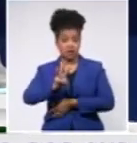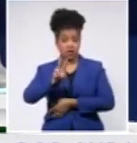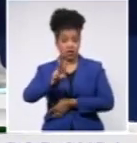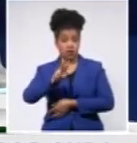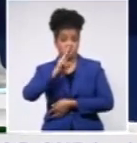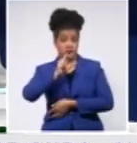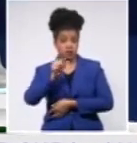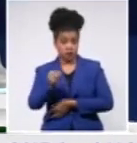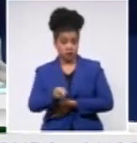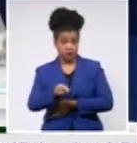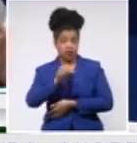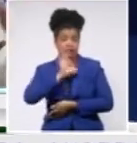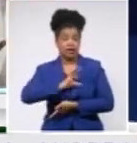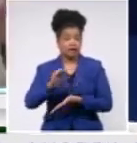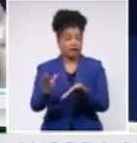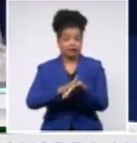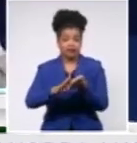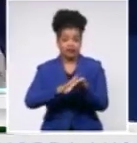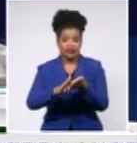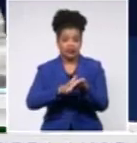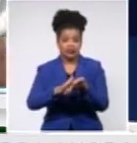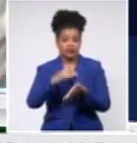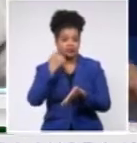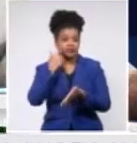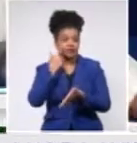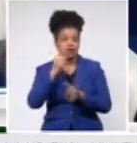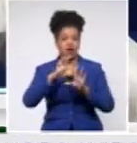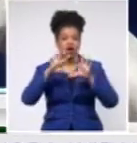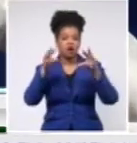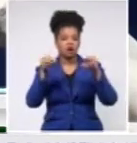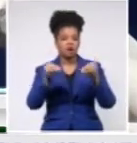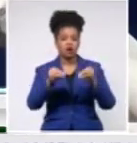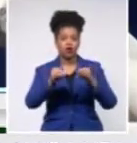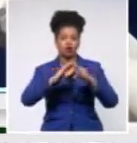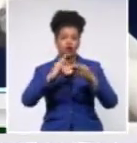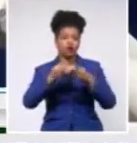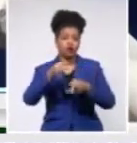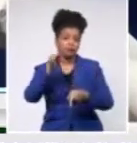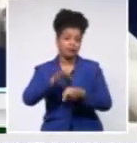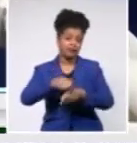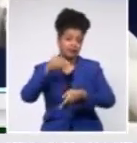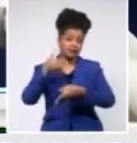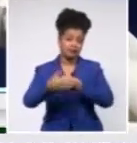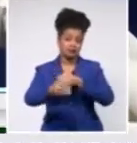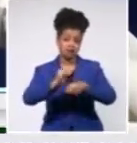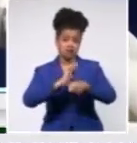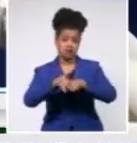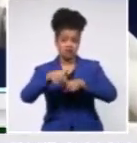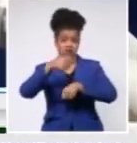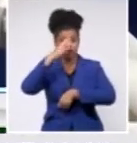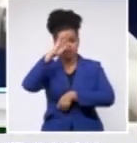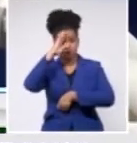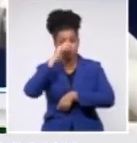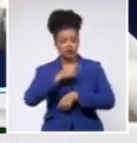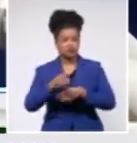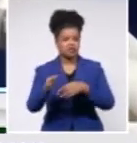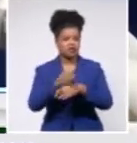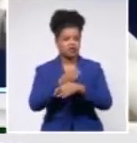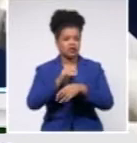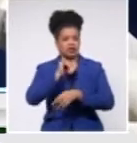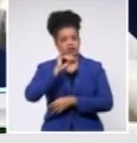testing. This figure rises to 70.5% of cases over the last 15